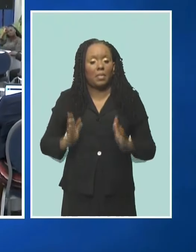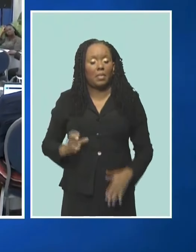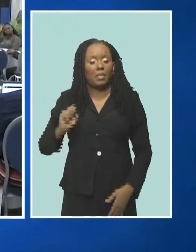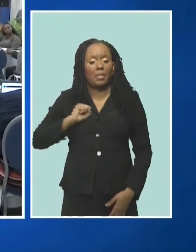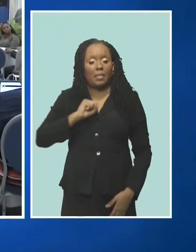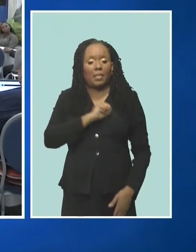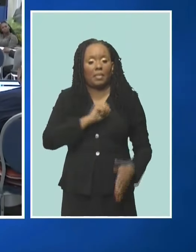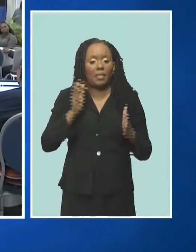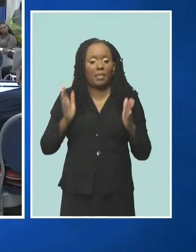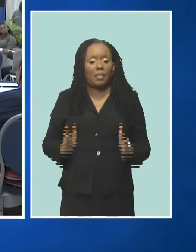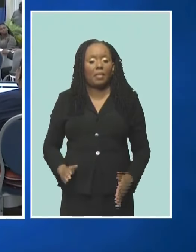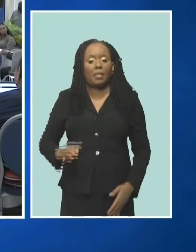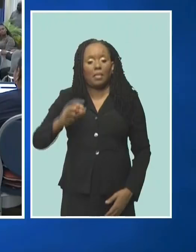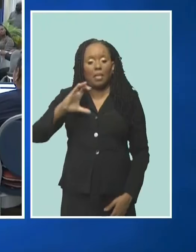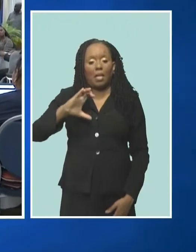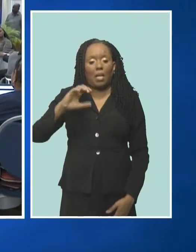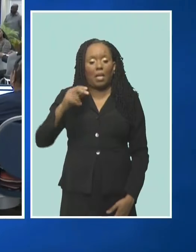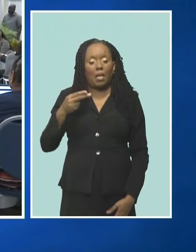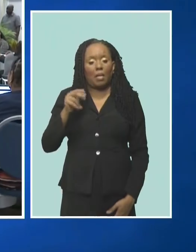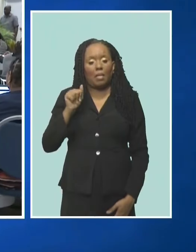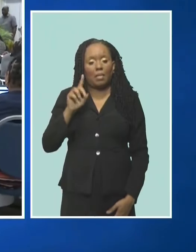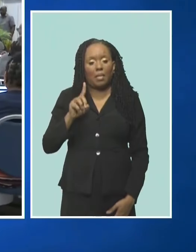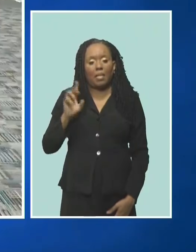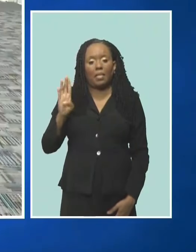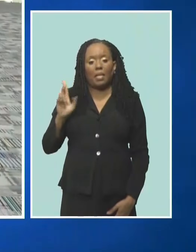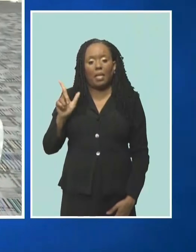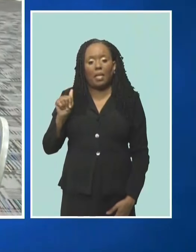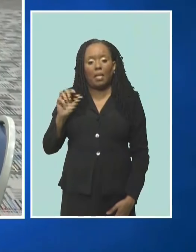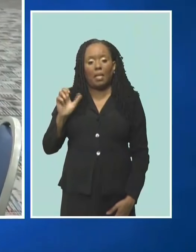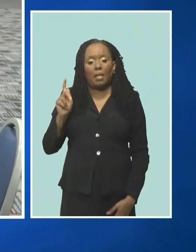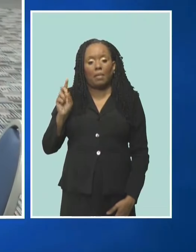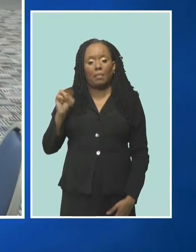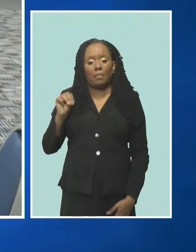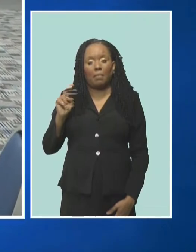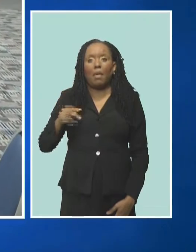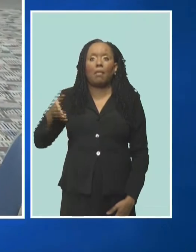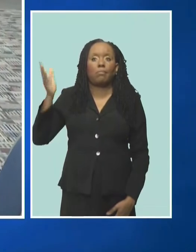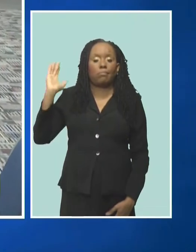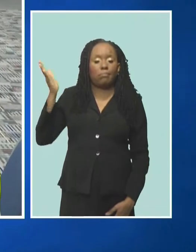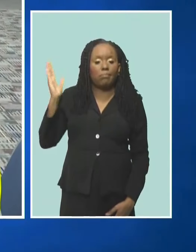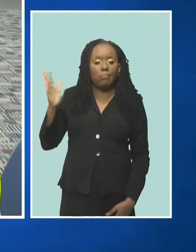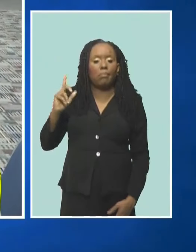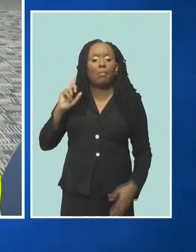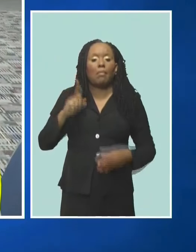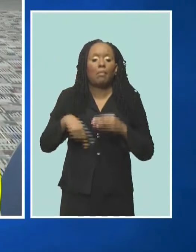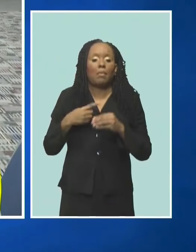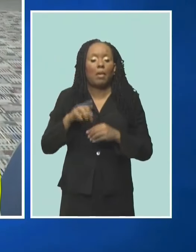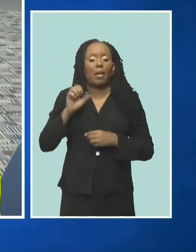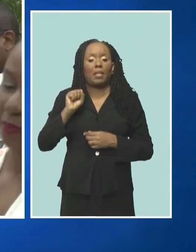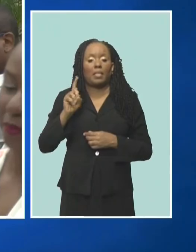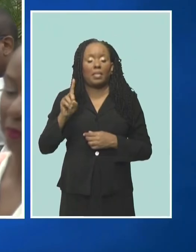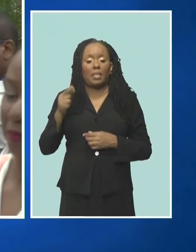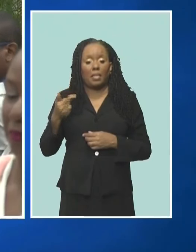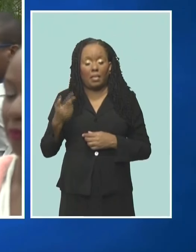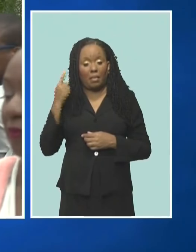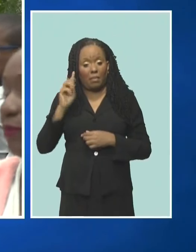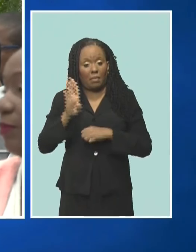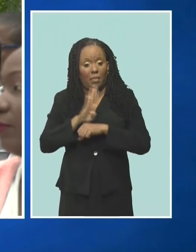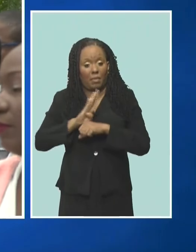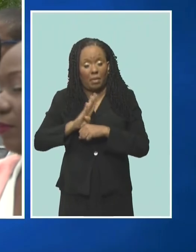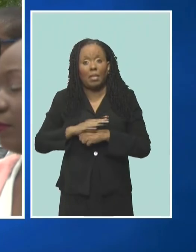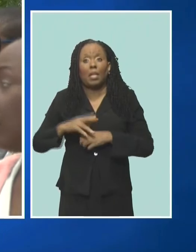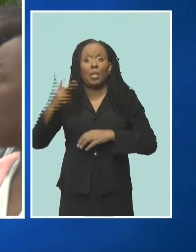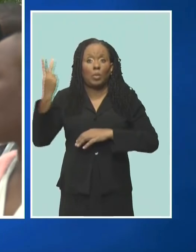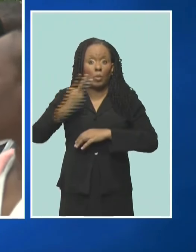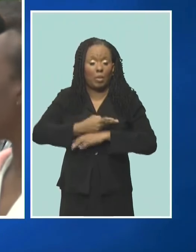the opening of the National Consultation on the Identification of Priority Sustainable Goals for Barbados. The two-day session